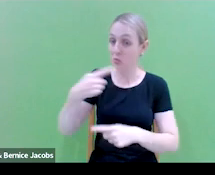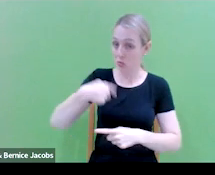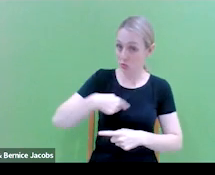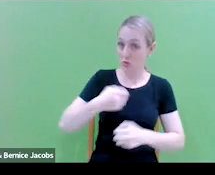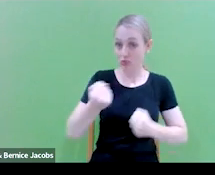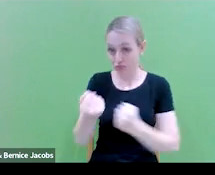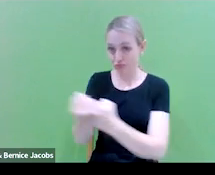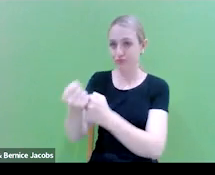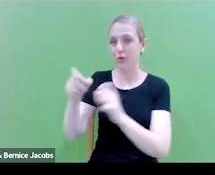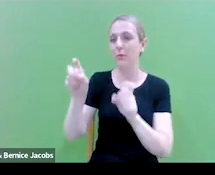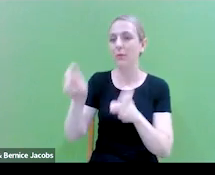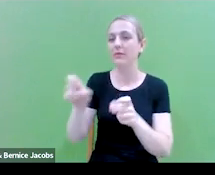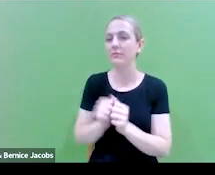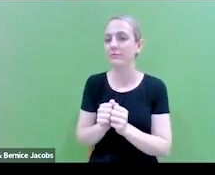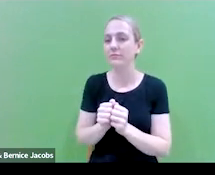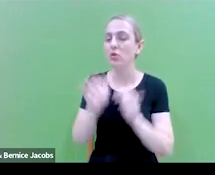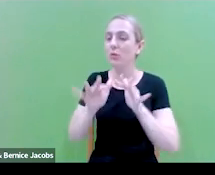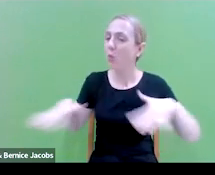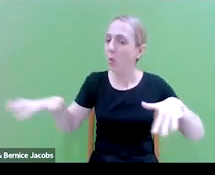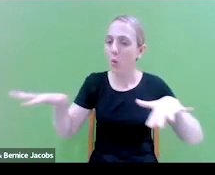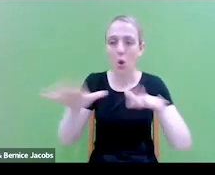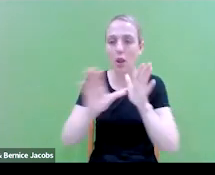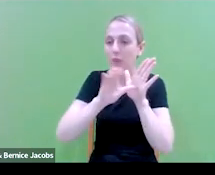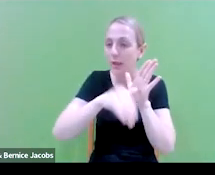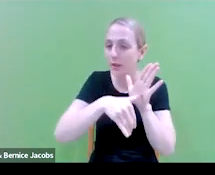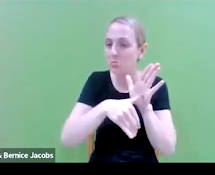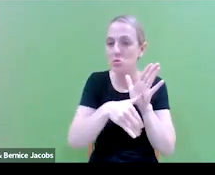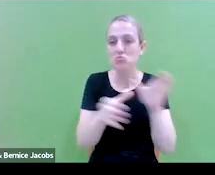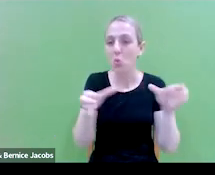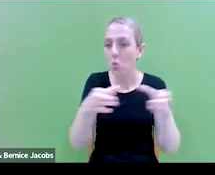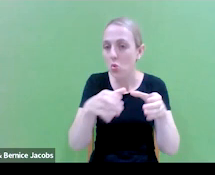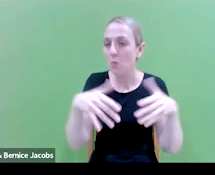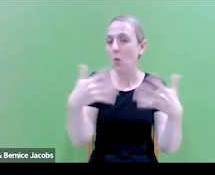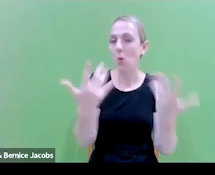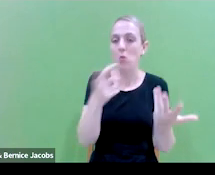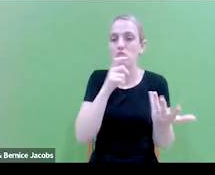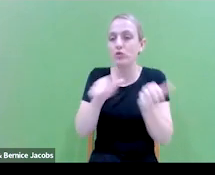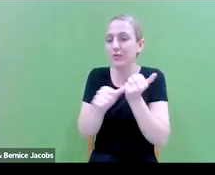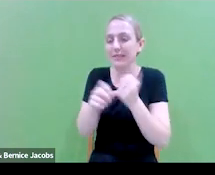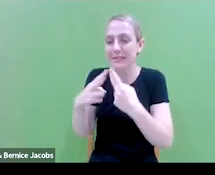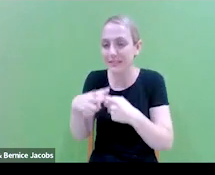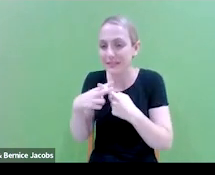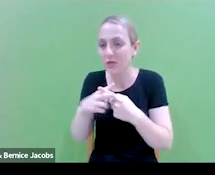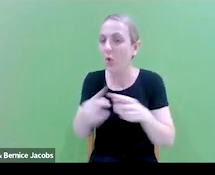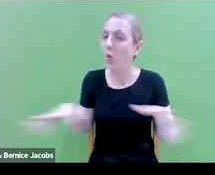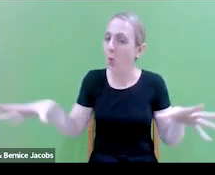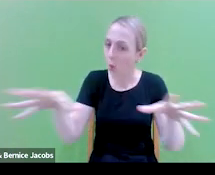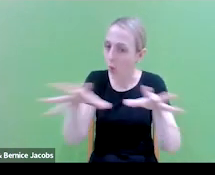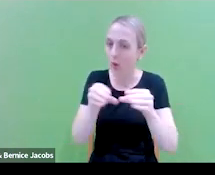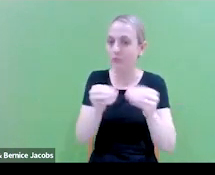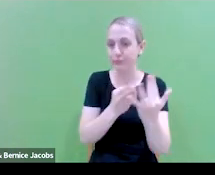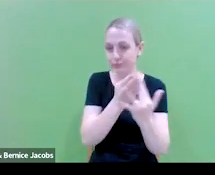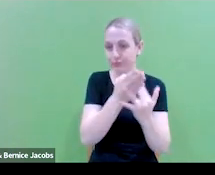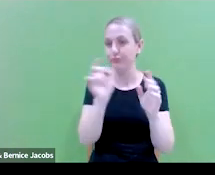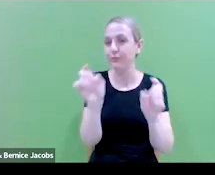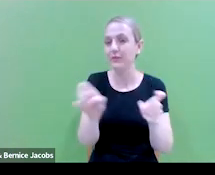So it includes all groups of people with disabilities as well as people who are using any form of assistive devices. So you can see that there's a